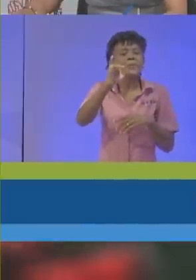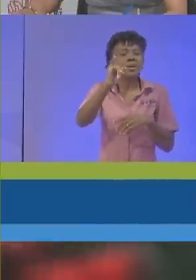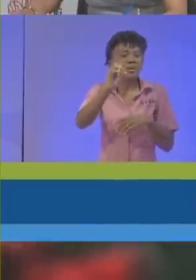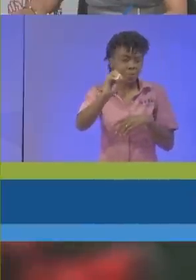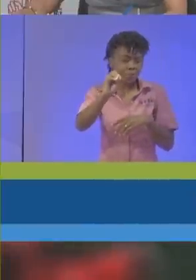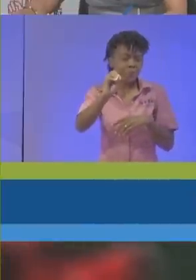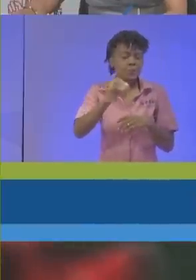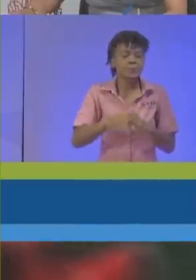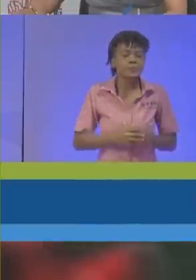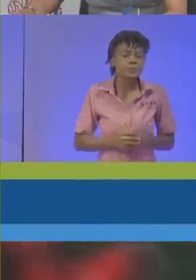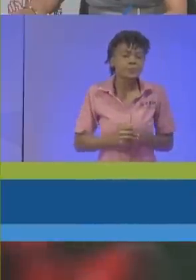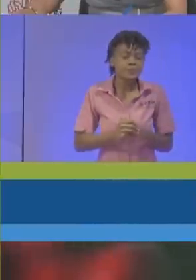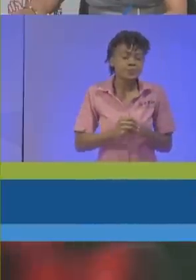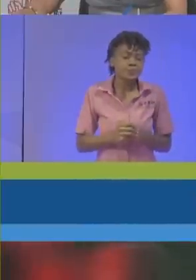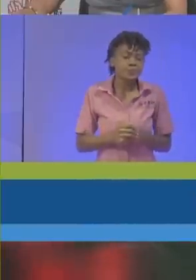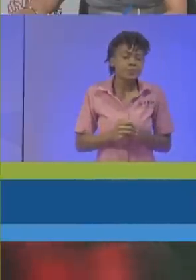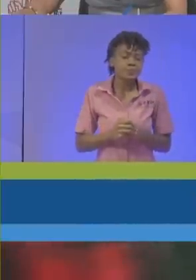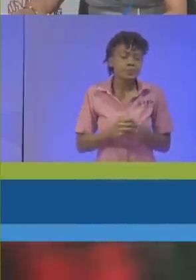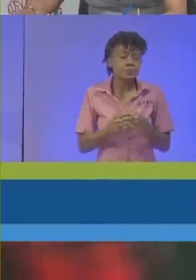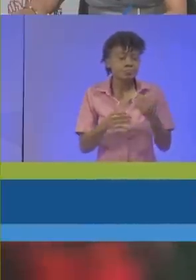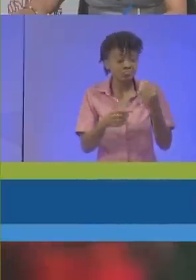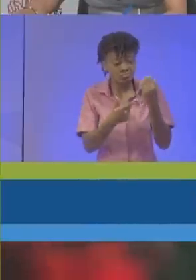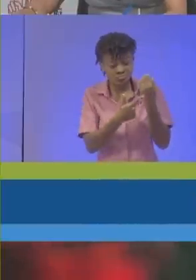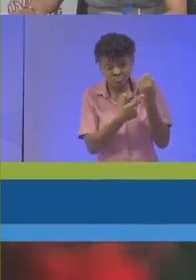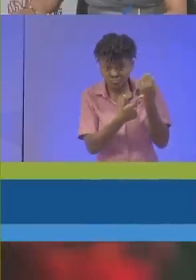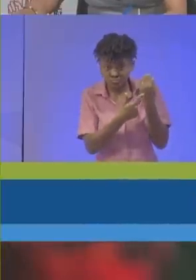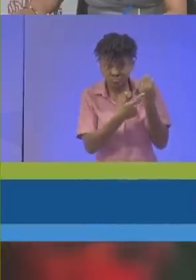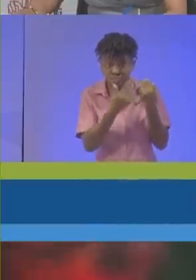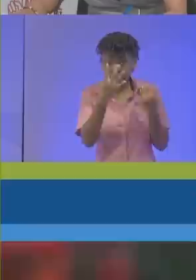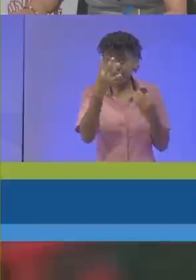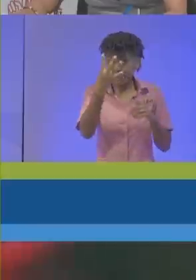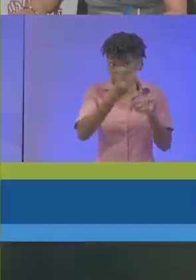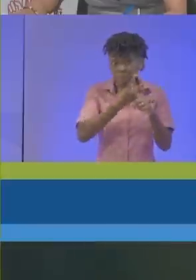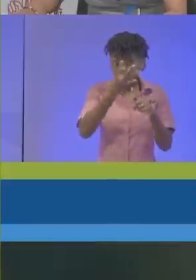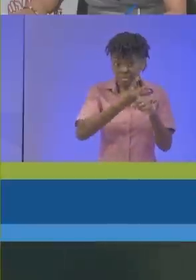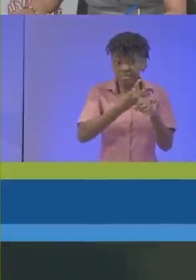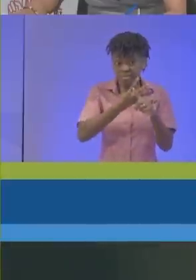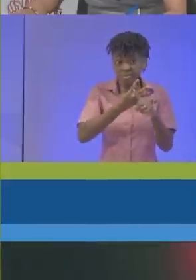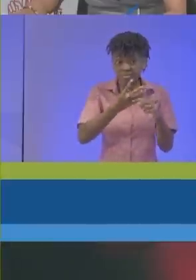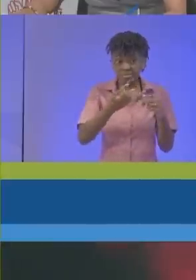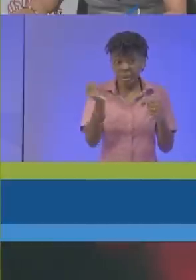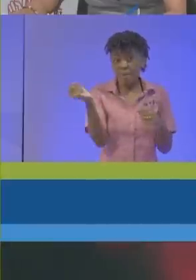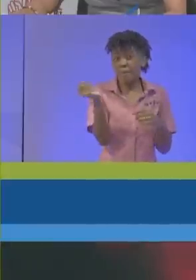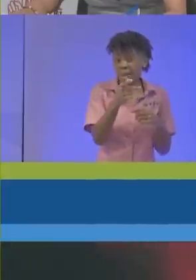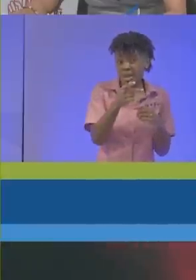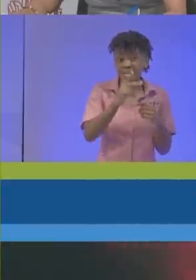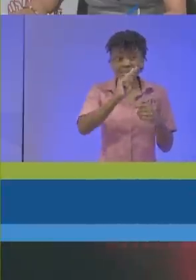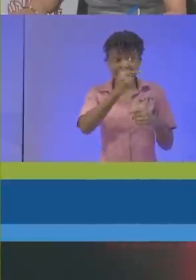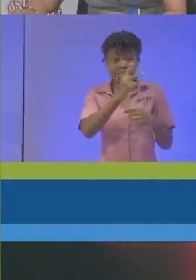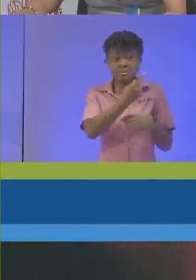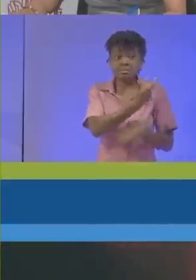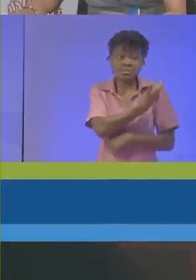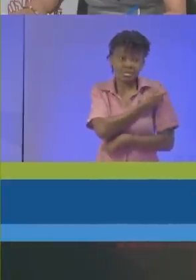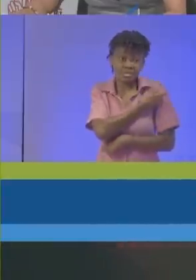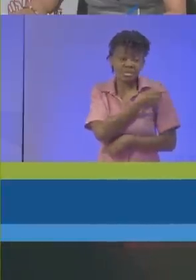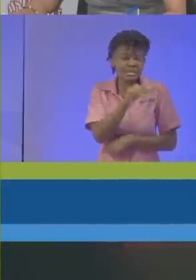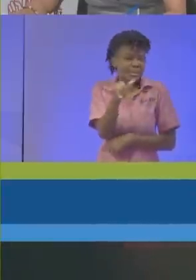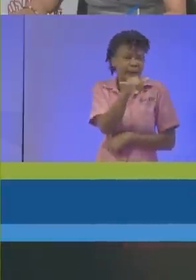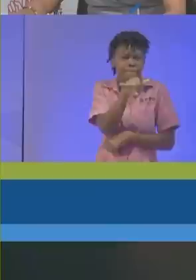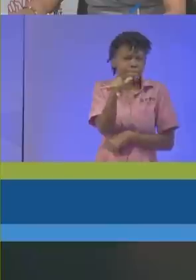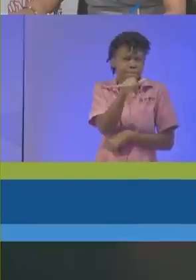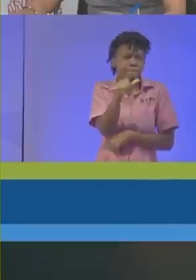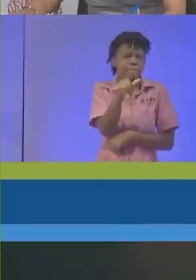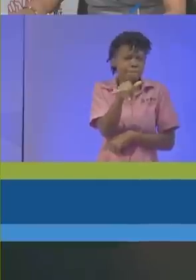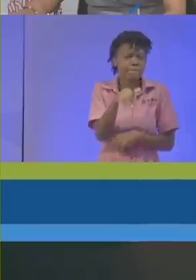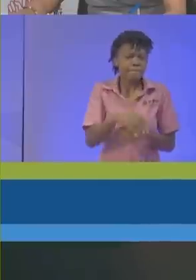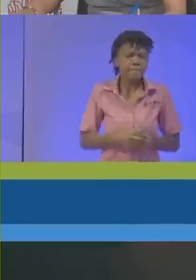At 4 months, the child comes for their second dose of this vaccine. And again, it's the same set of vaccine.